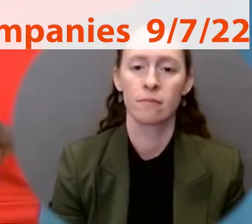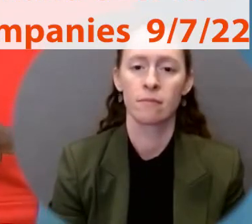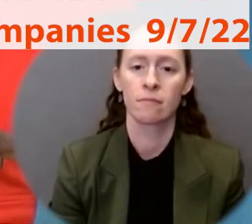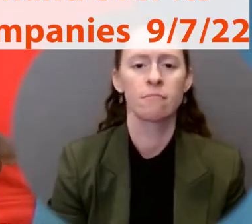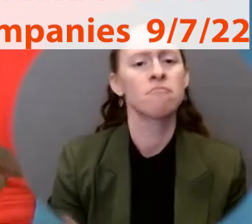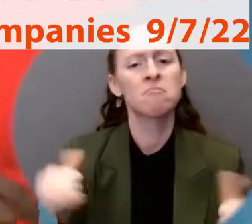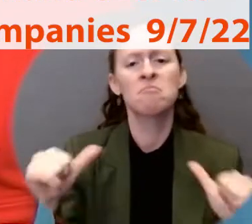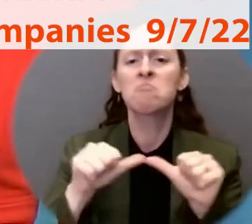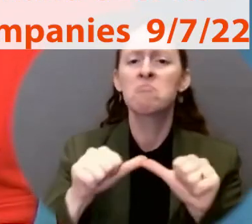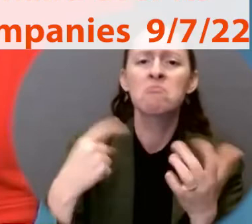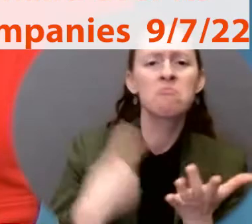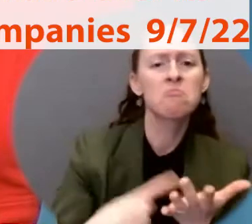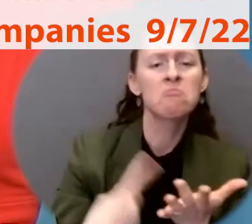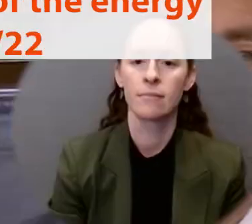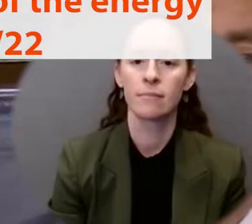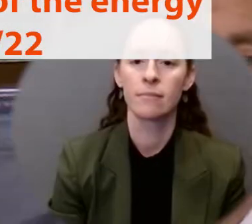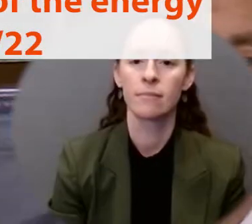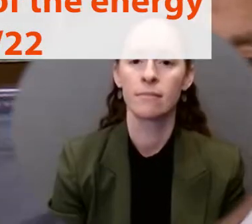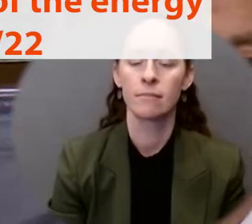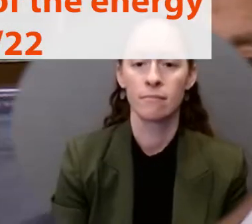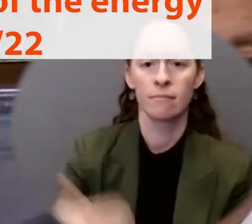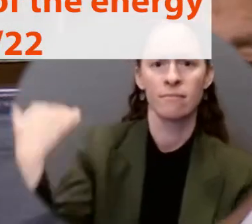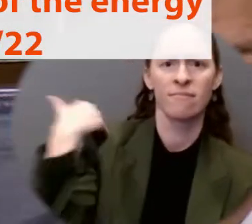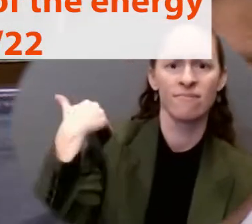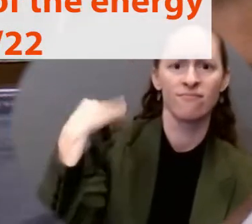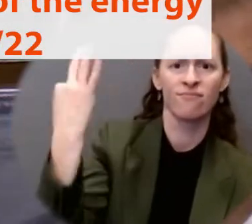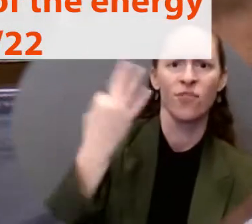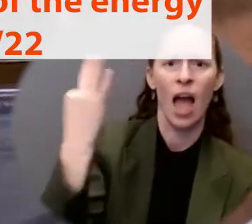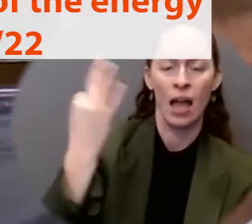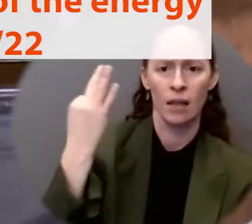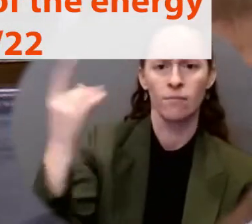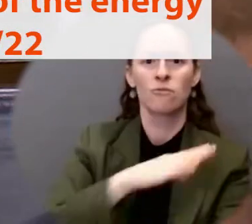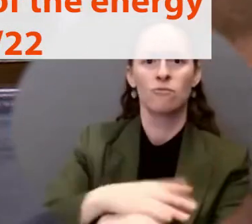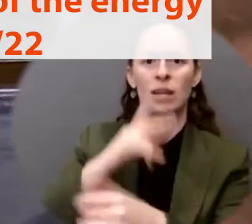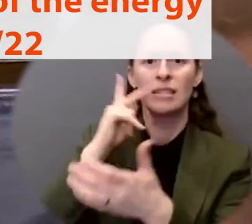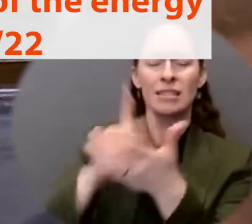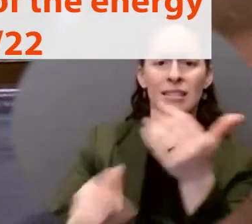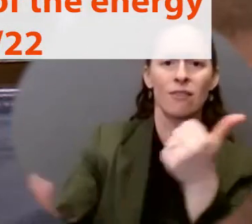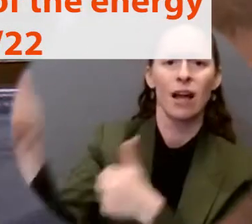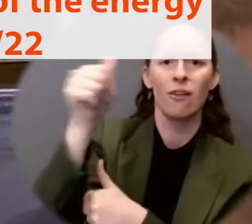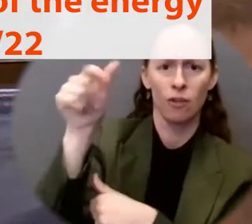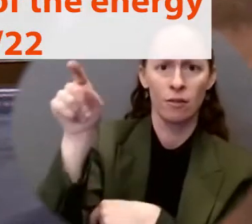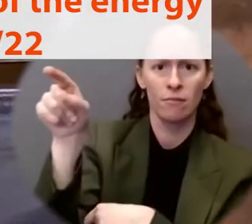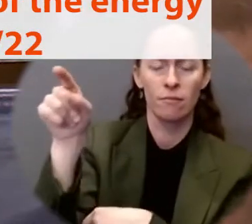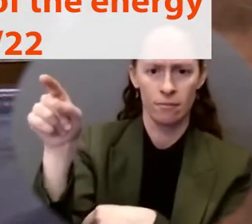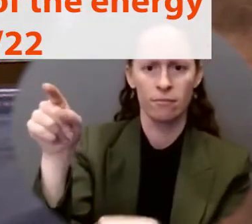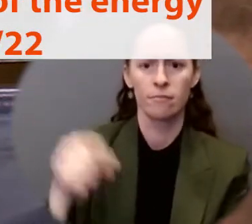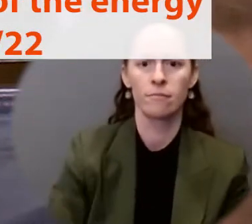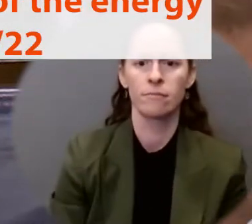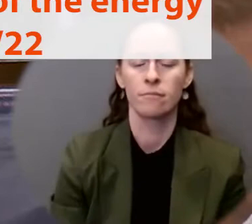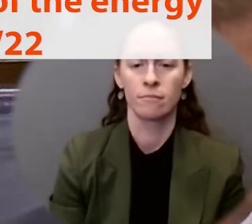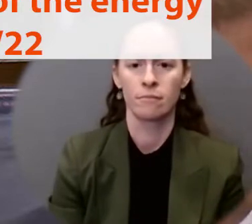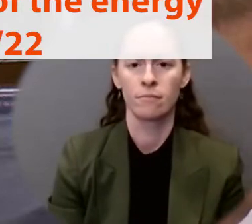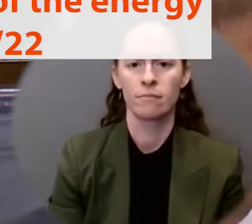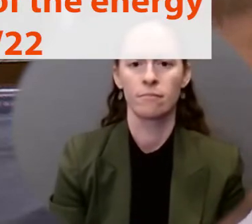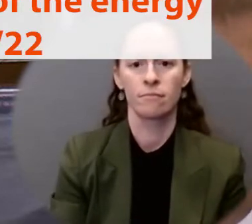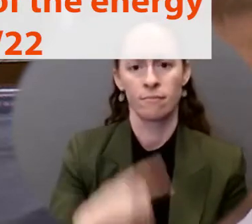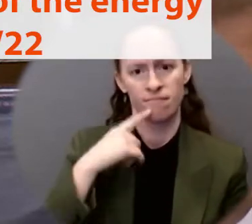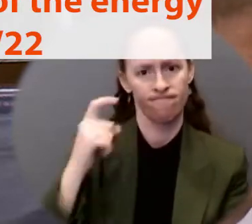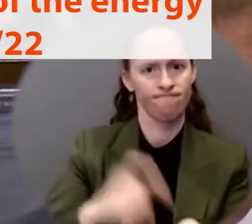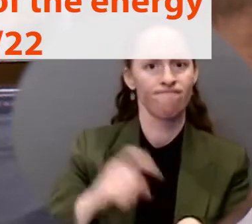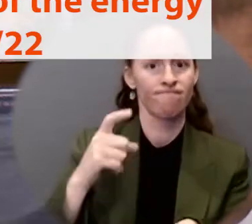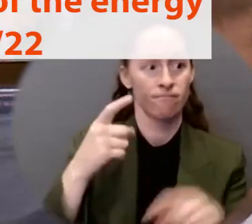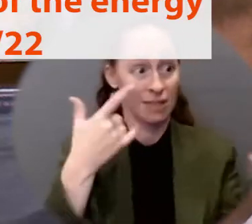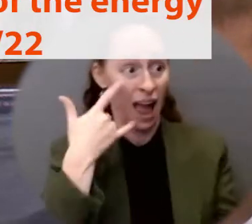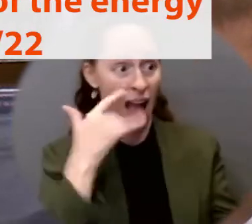Trump administration to provide accurate. Last Friday, the energy secretary said of green technology in California that state was